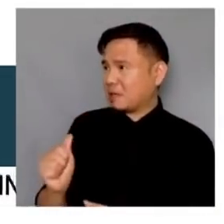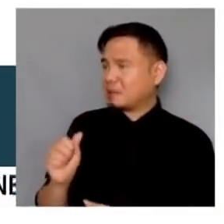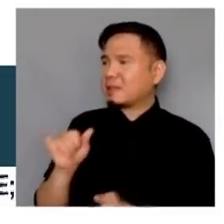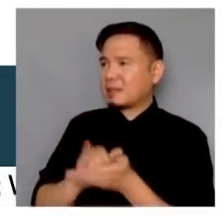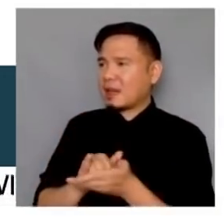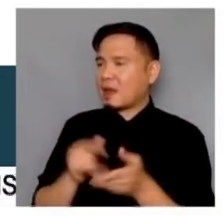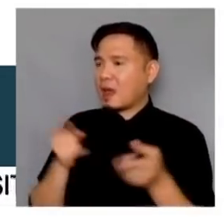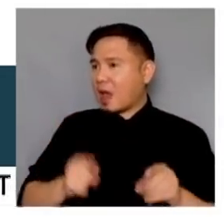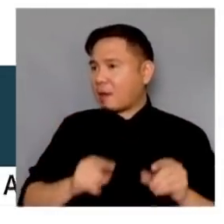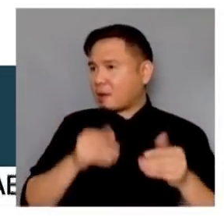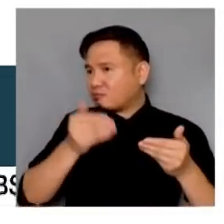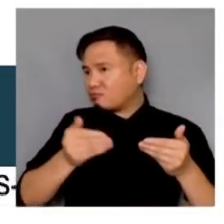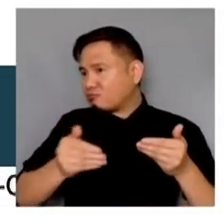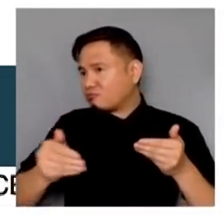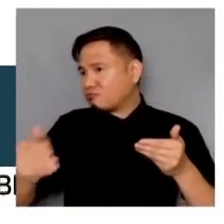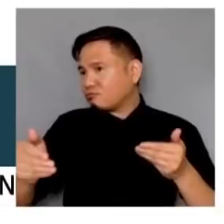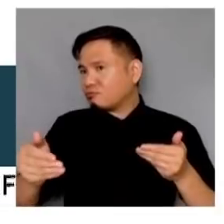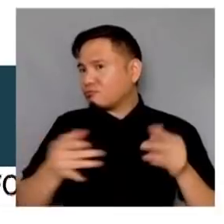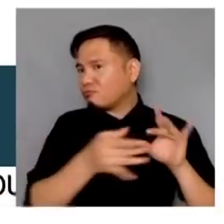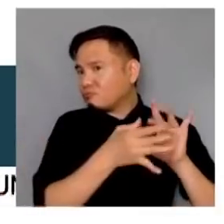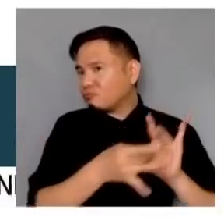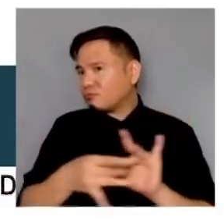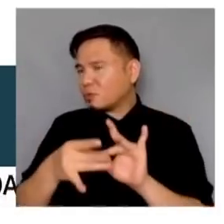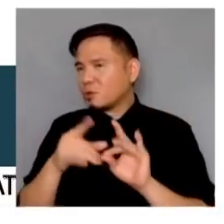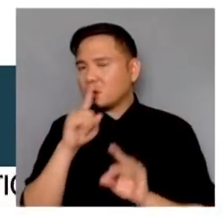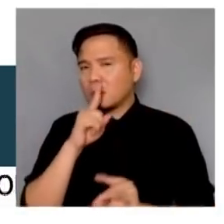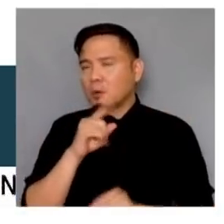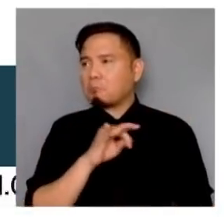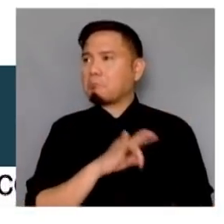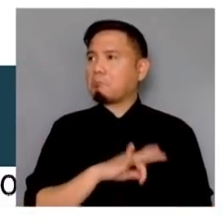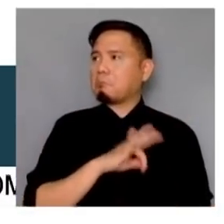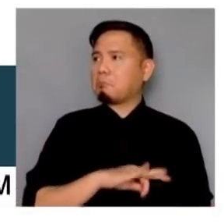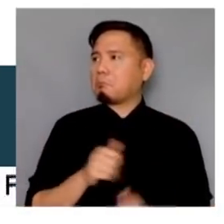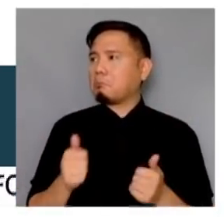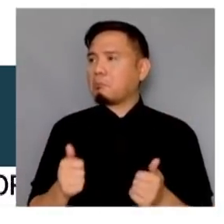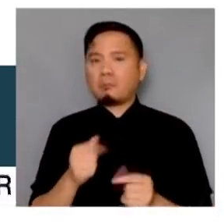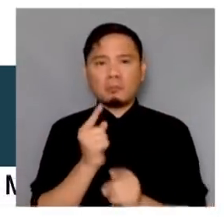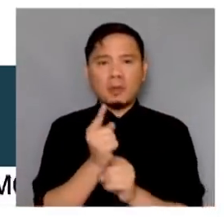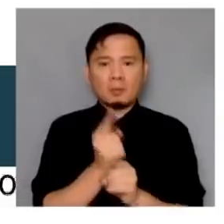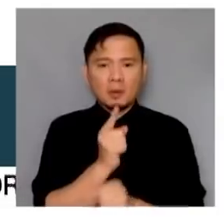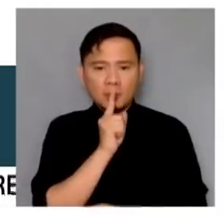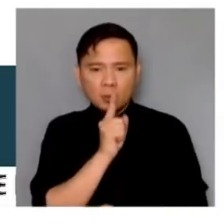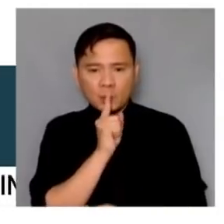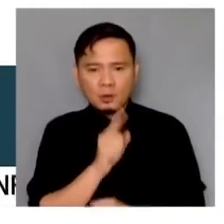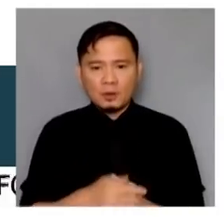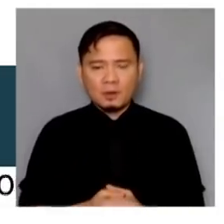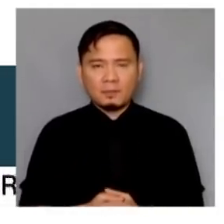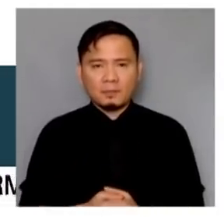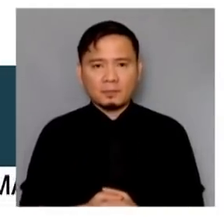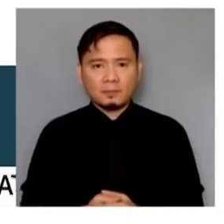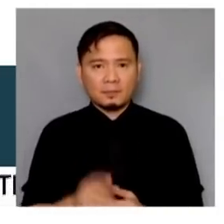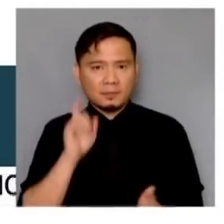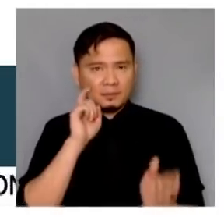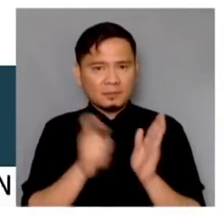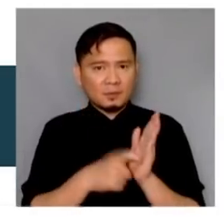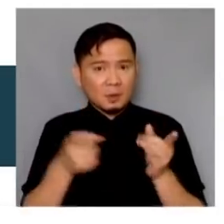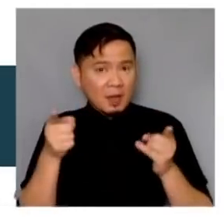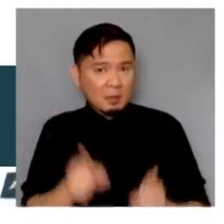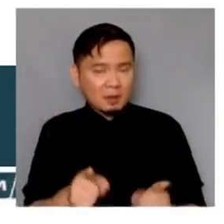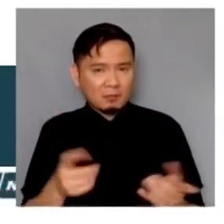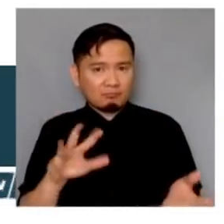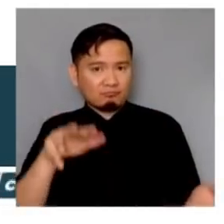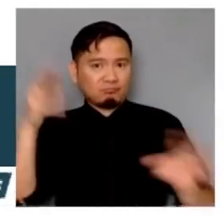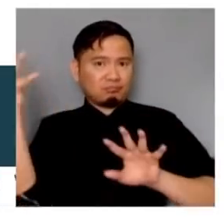na nandun. So sabi ko, mabuti na lang at tama naman talaga. I mean, tingnan mo, look at what happened.